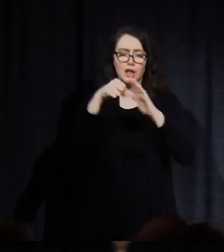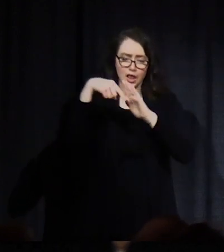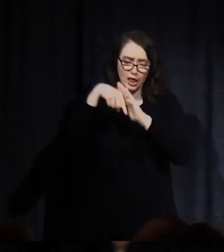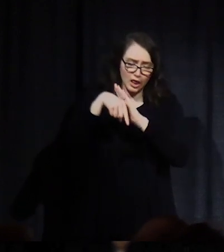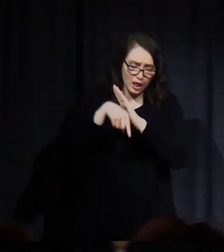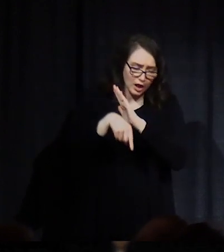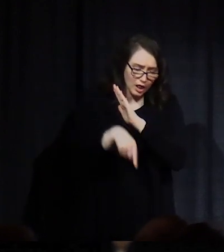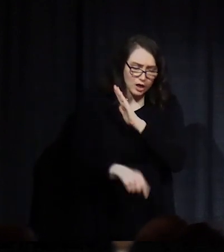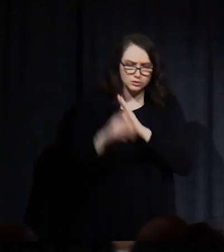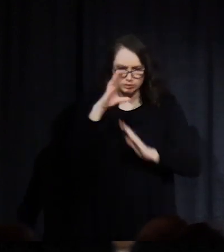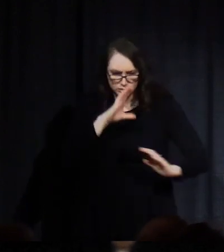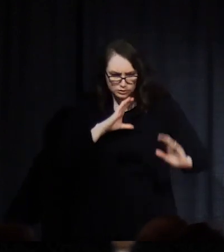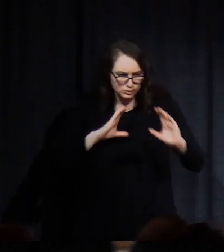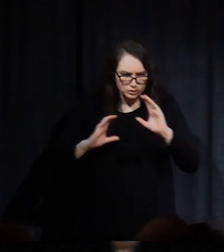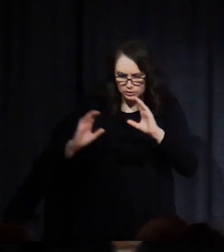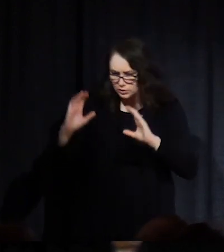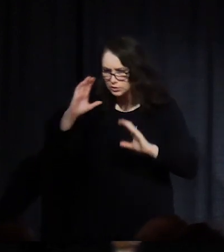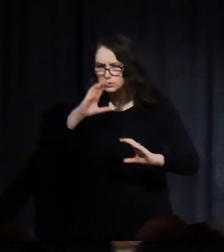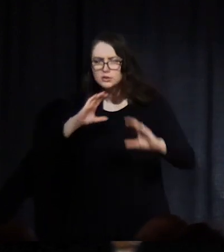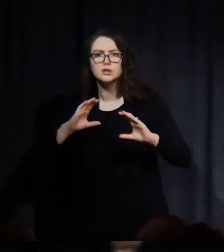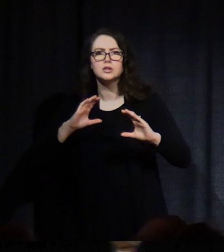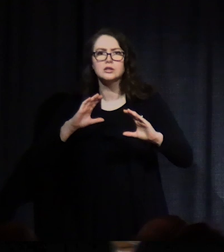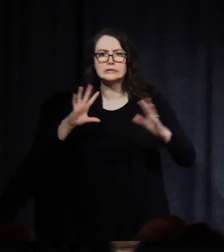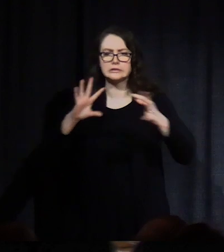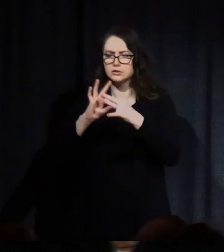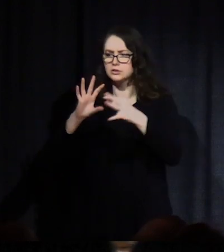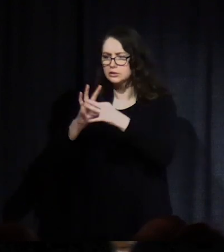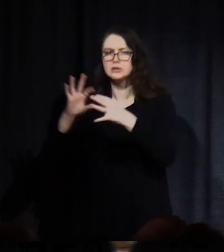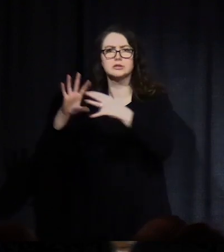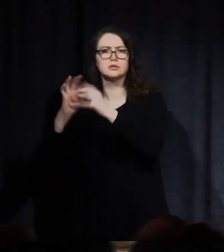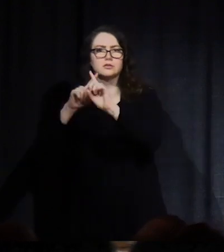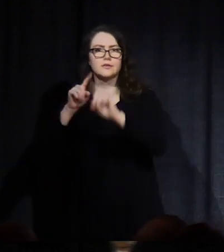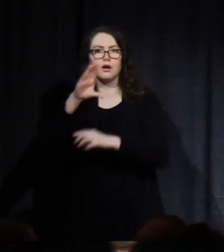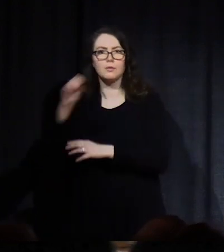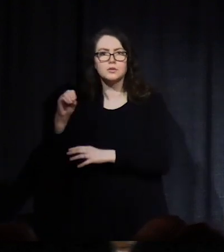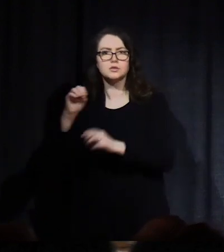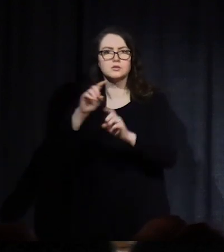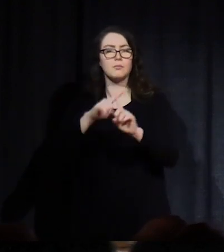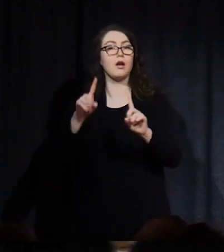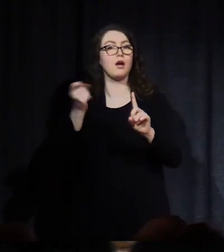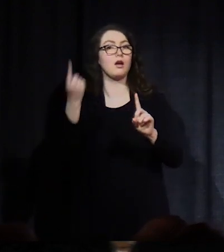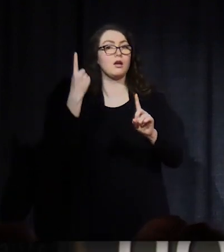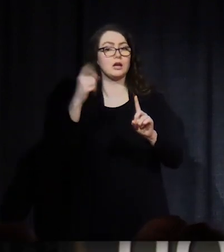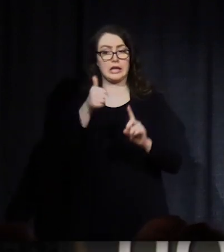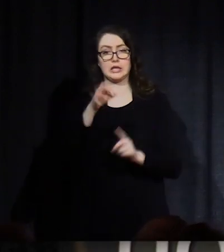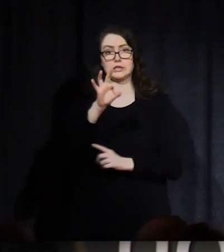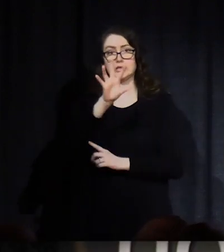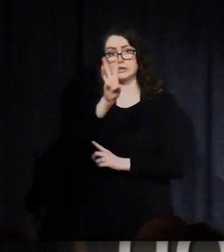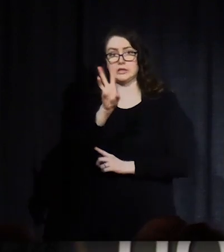well after well, and for company after company, until by 1968, most had given up.